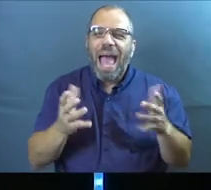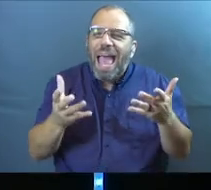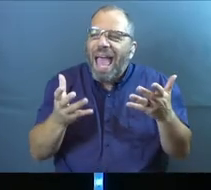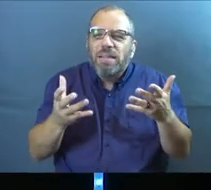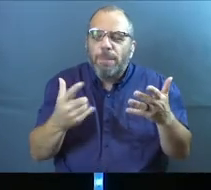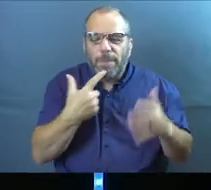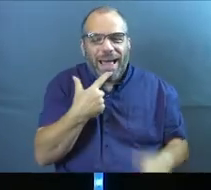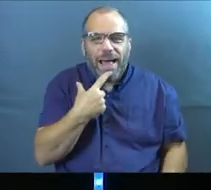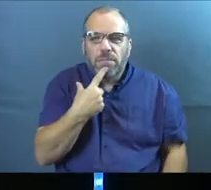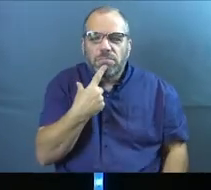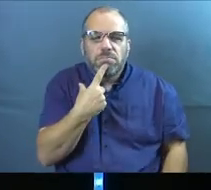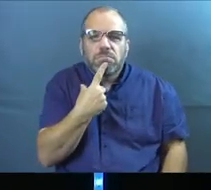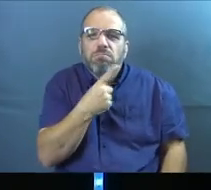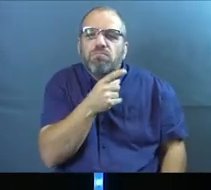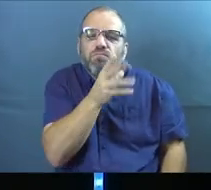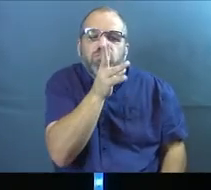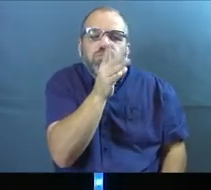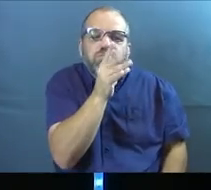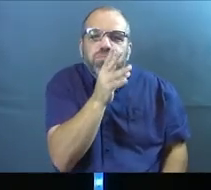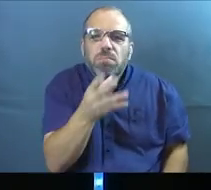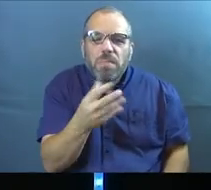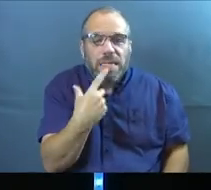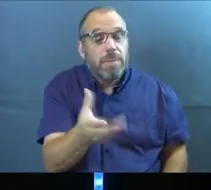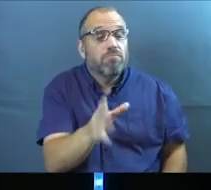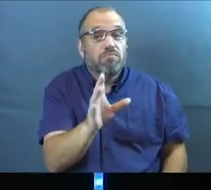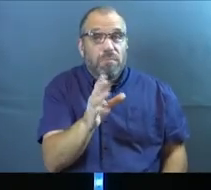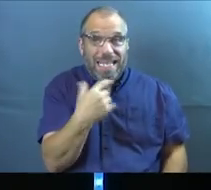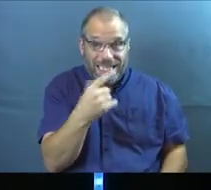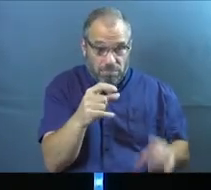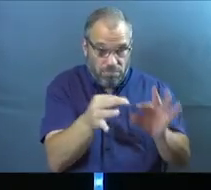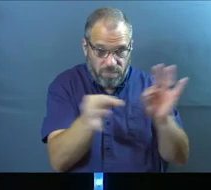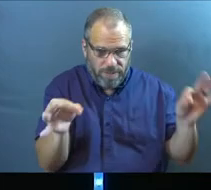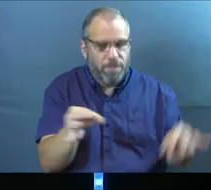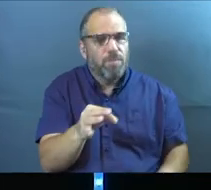it was just out of my mouth before I even thought about it. And I said, you know,